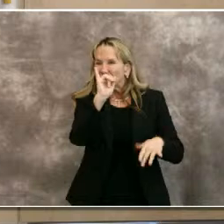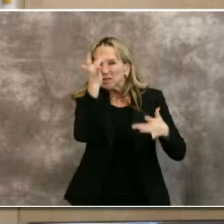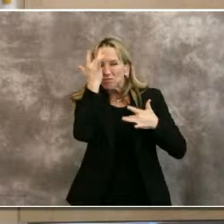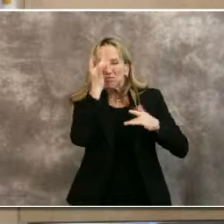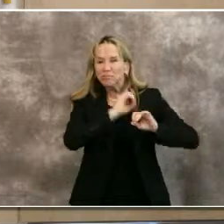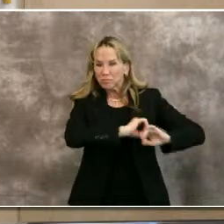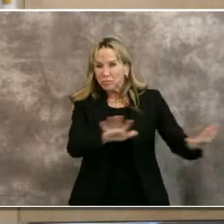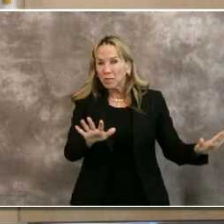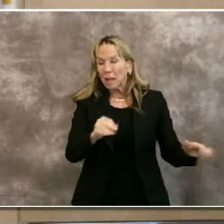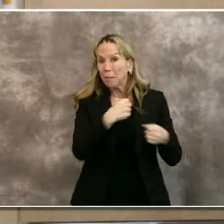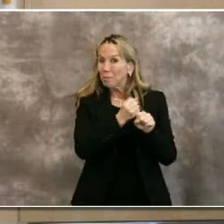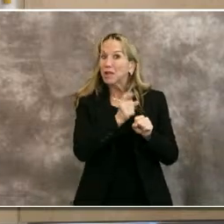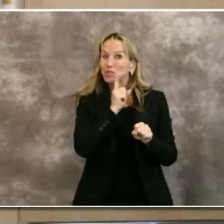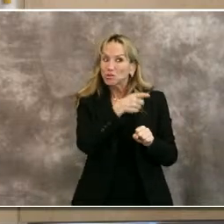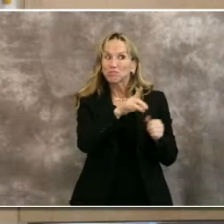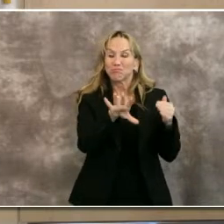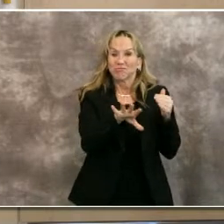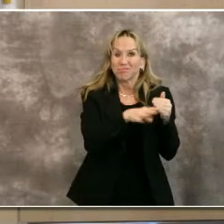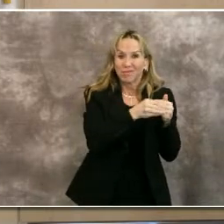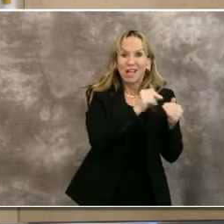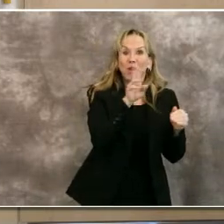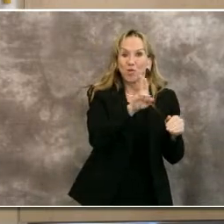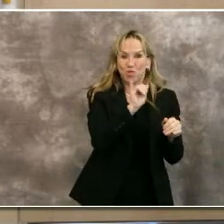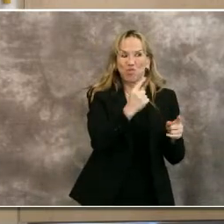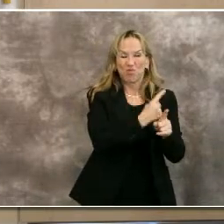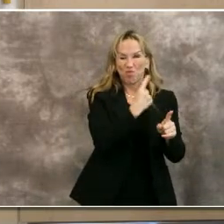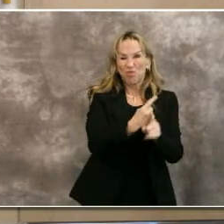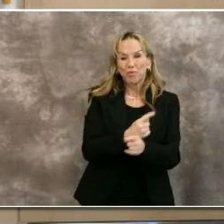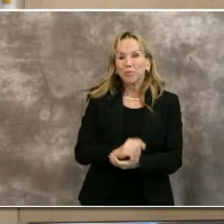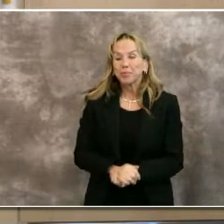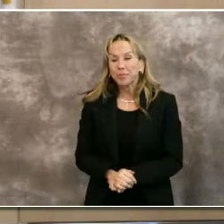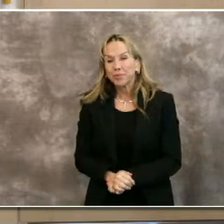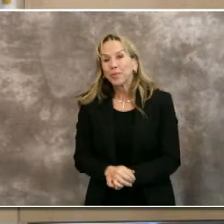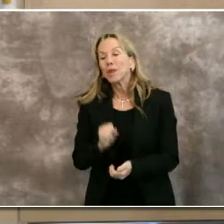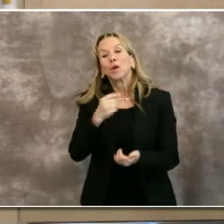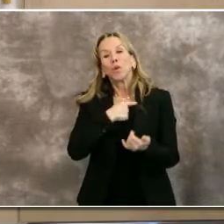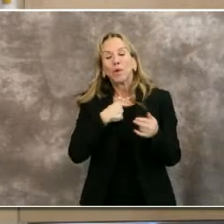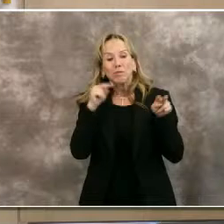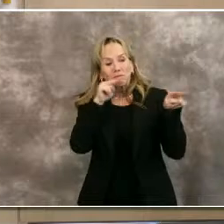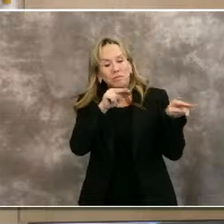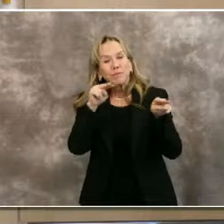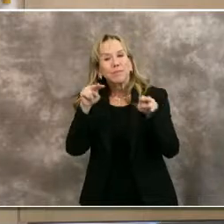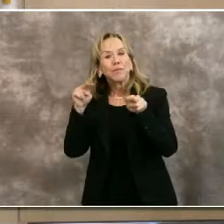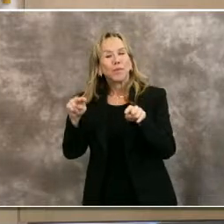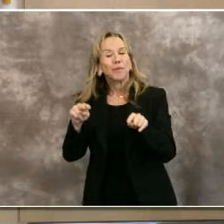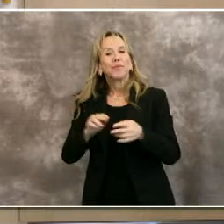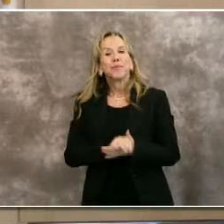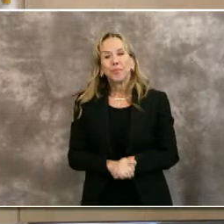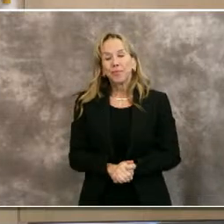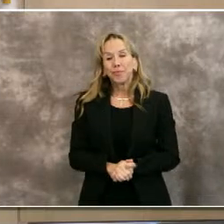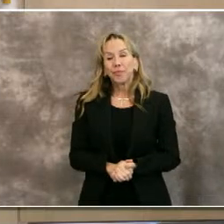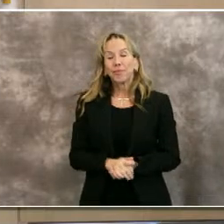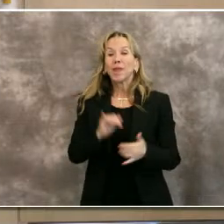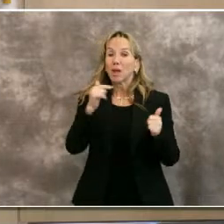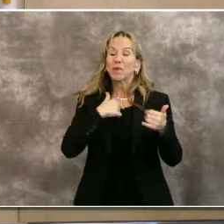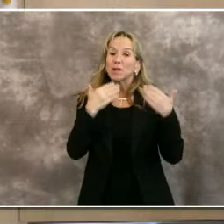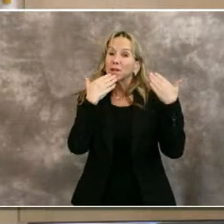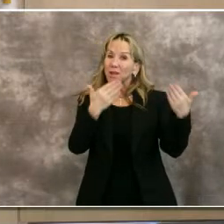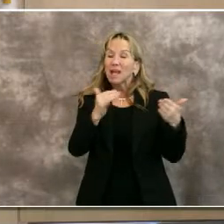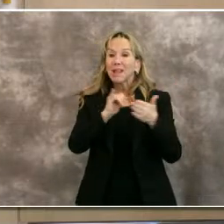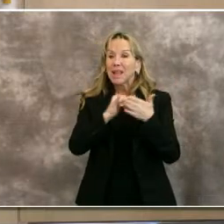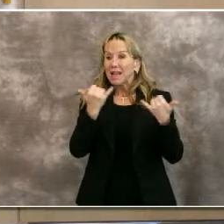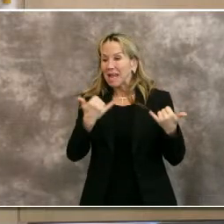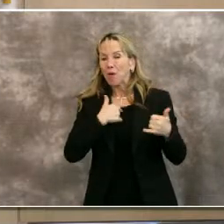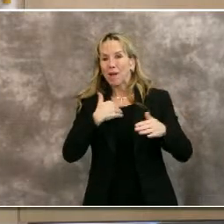are being implemented appropriately. So we are staying on top of that, but we are thankful that our